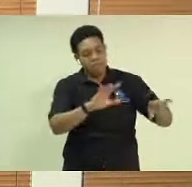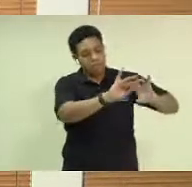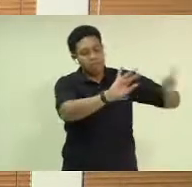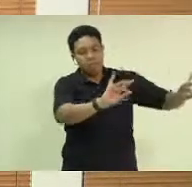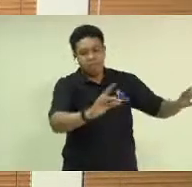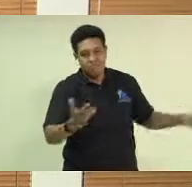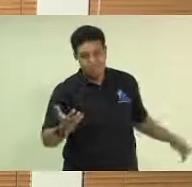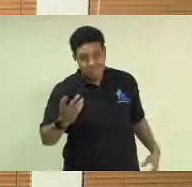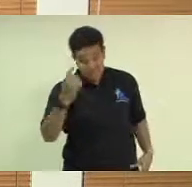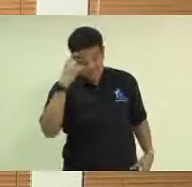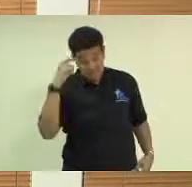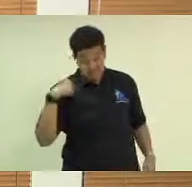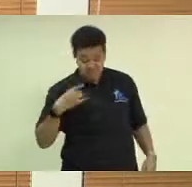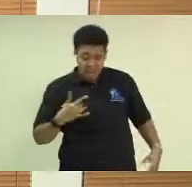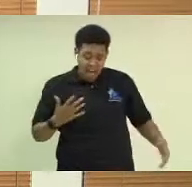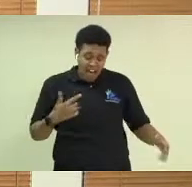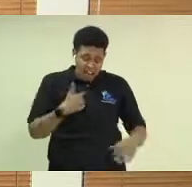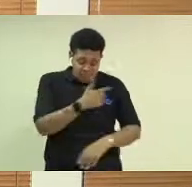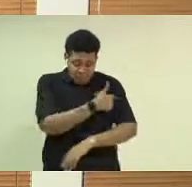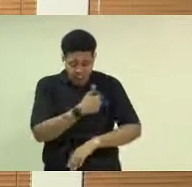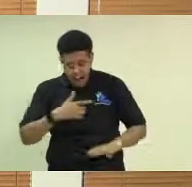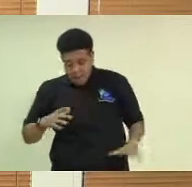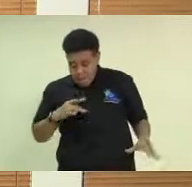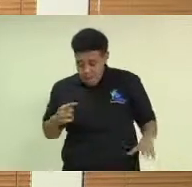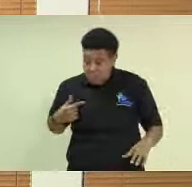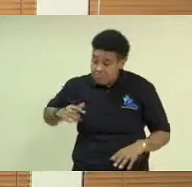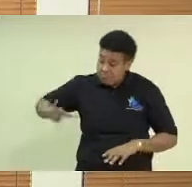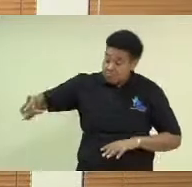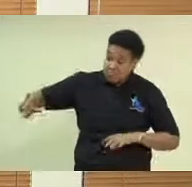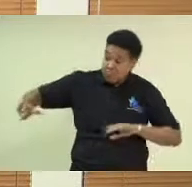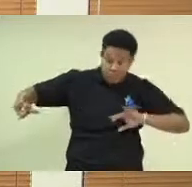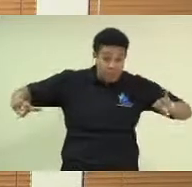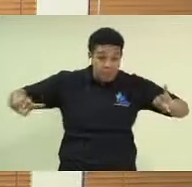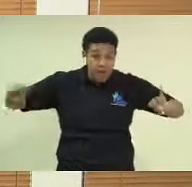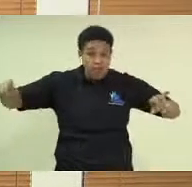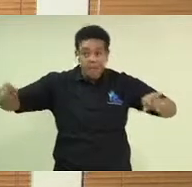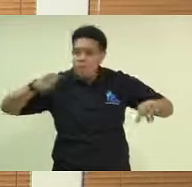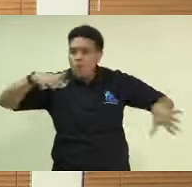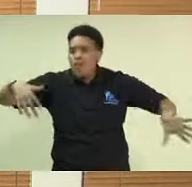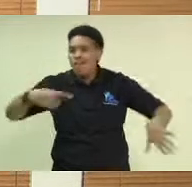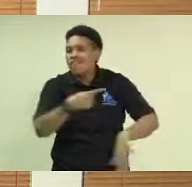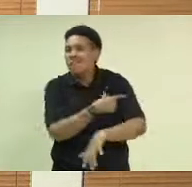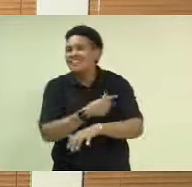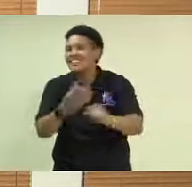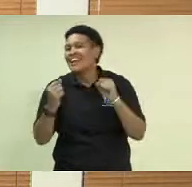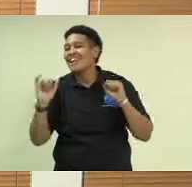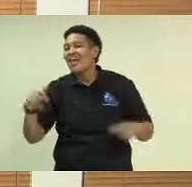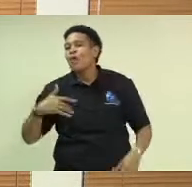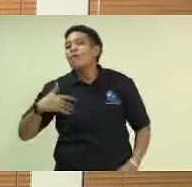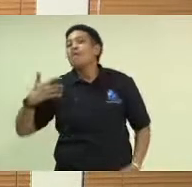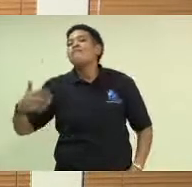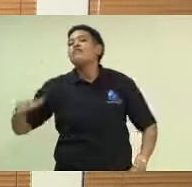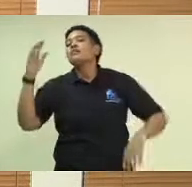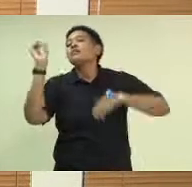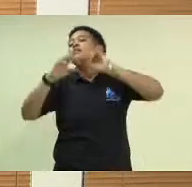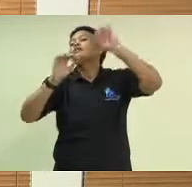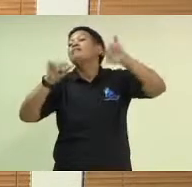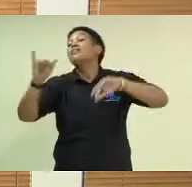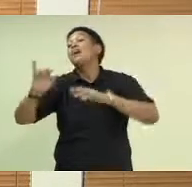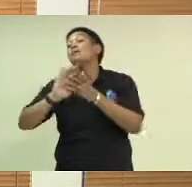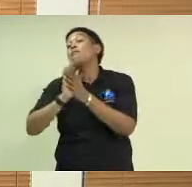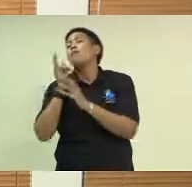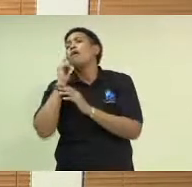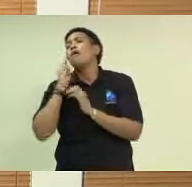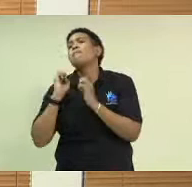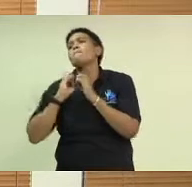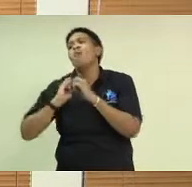vaccine. And that we have spoken about, and that is becoming more and more